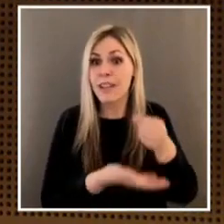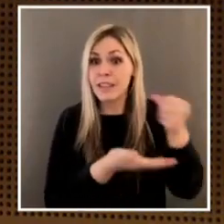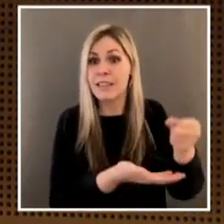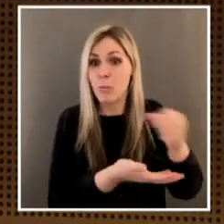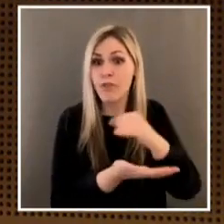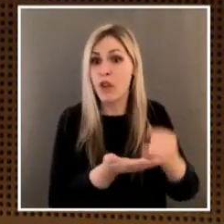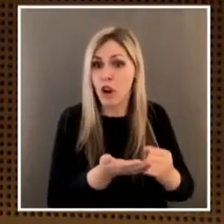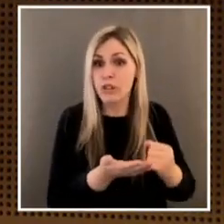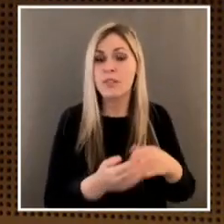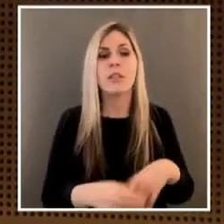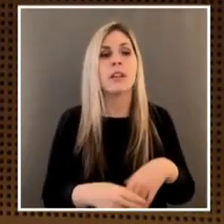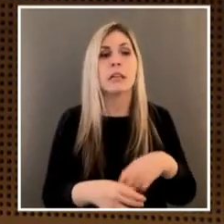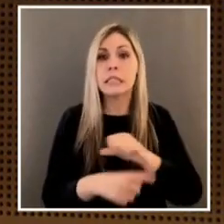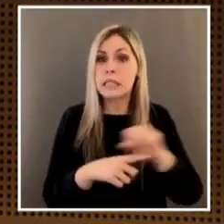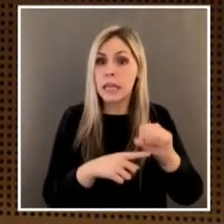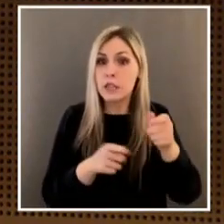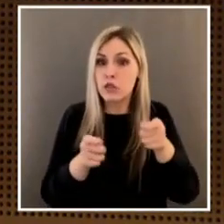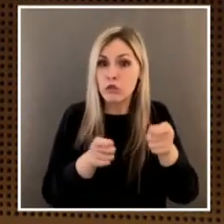Stage Directors and